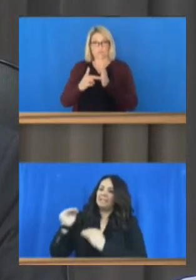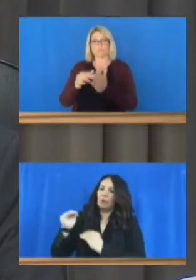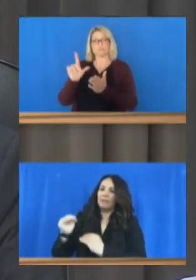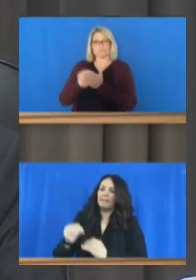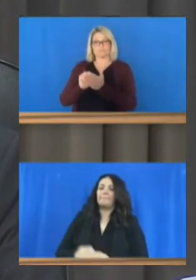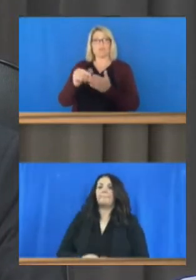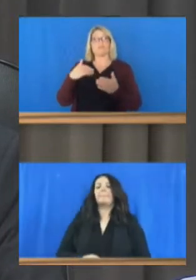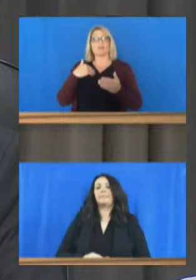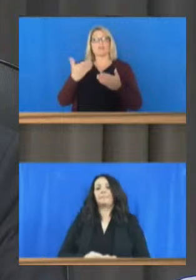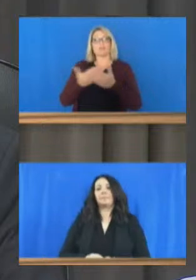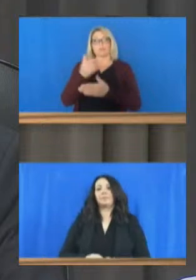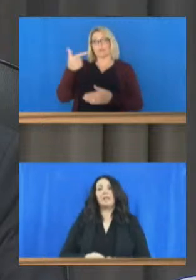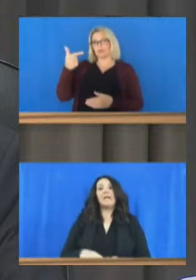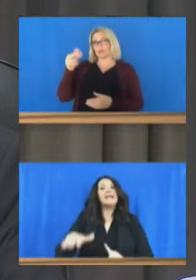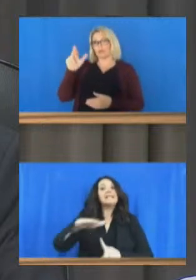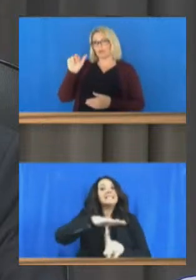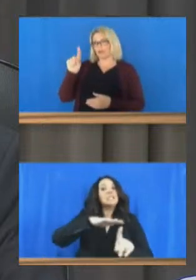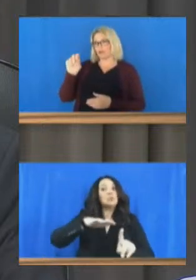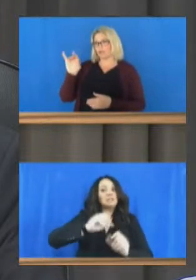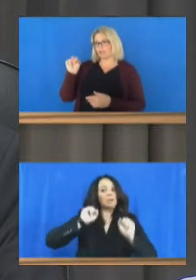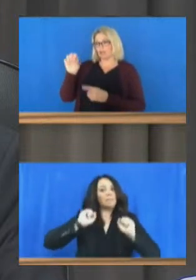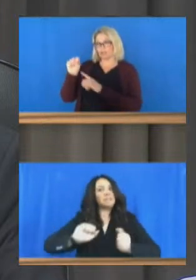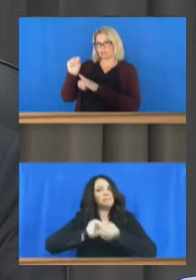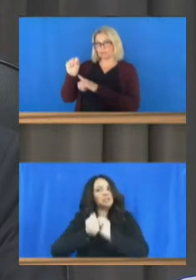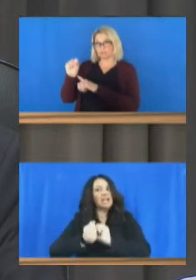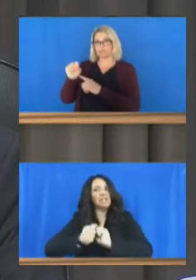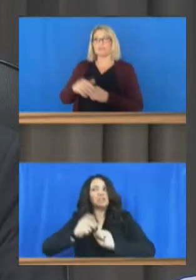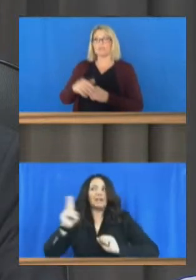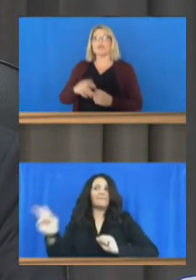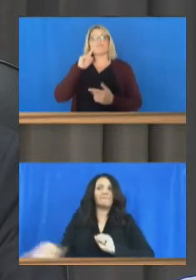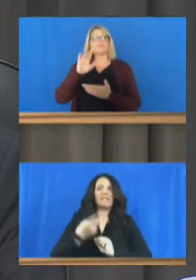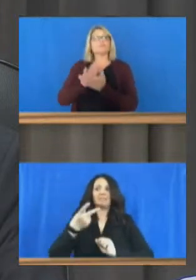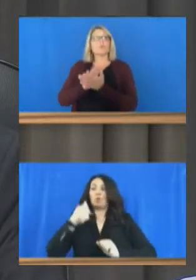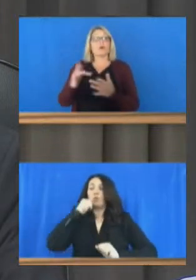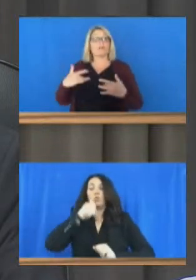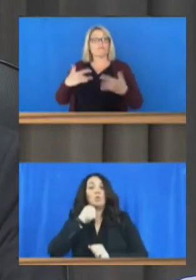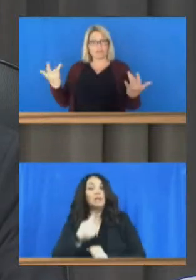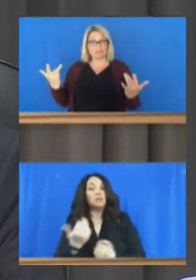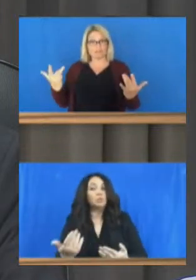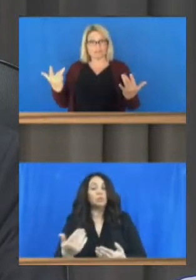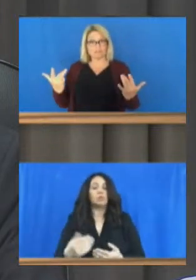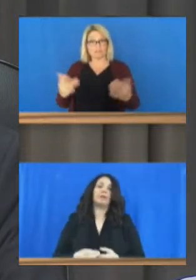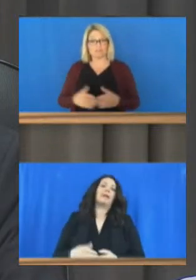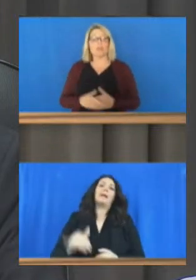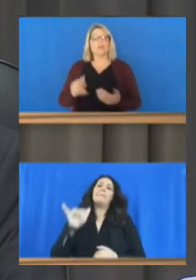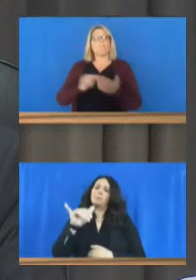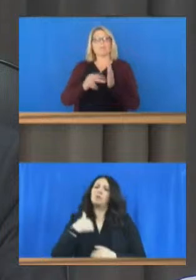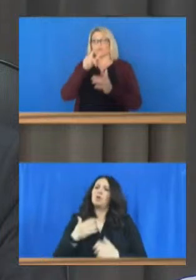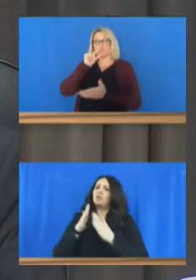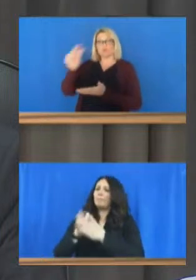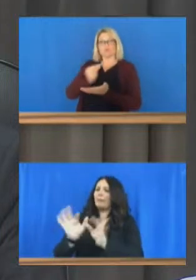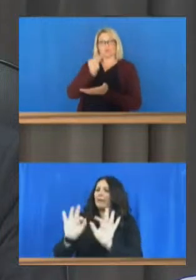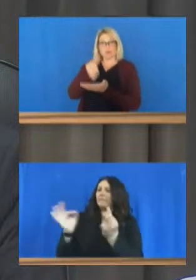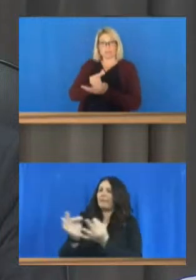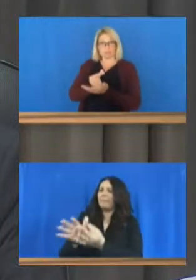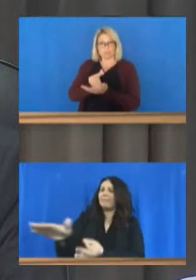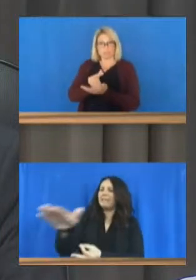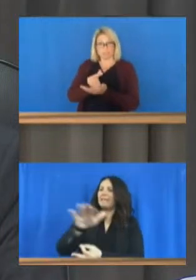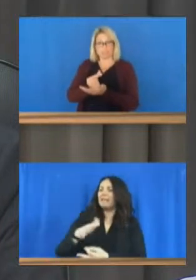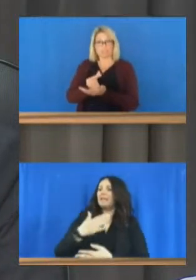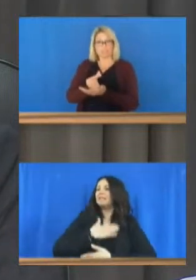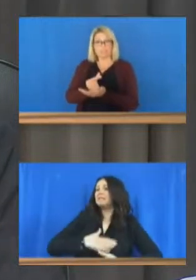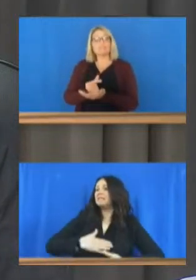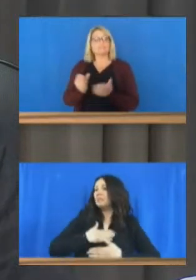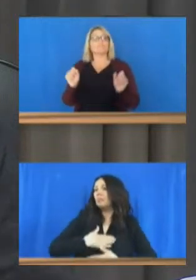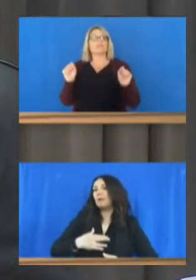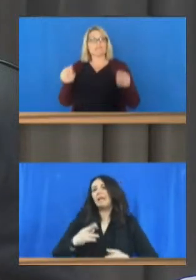province and the associated public health alert level. All ceremonies or activities will have to follow the mandatory order and the operational plan